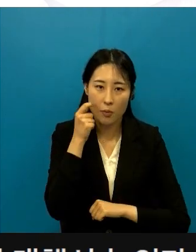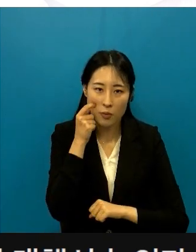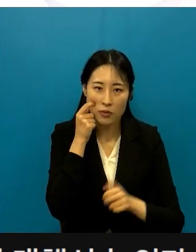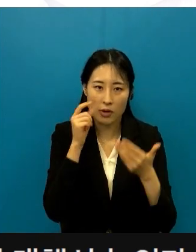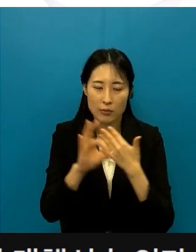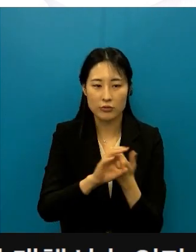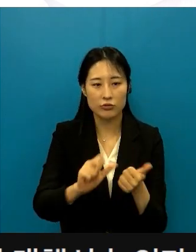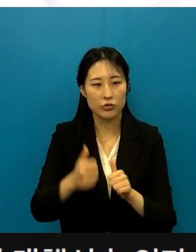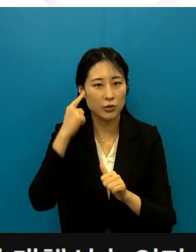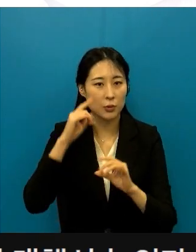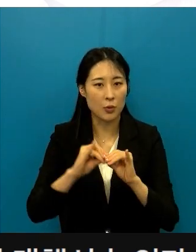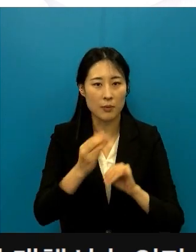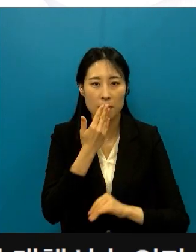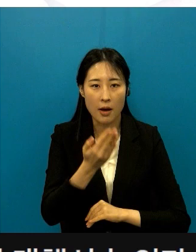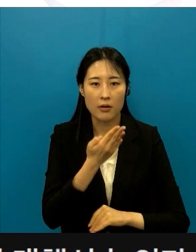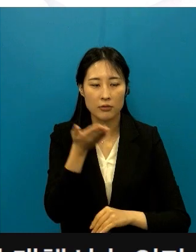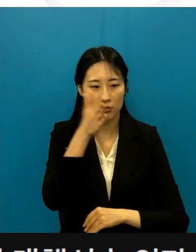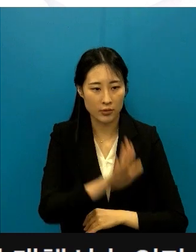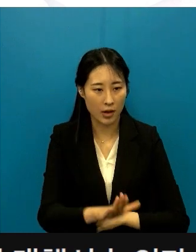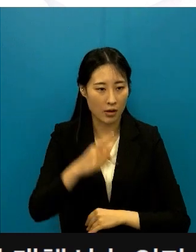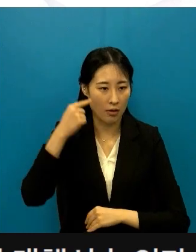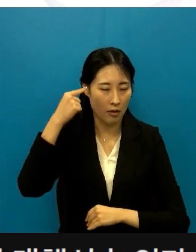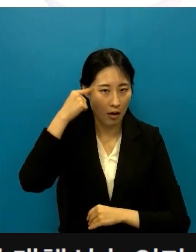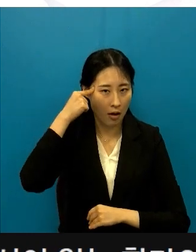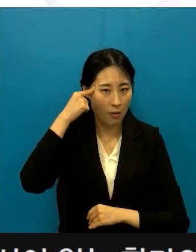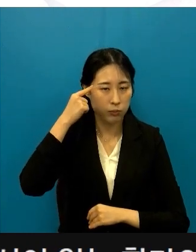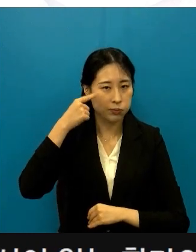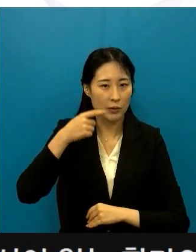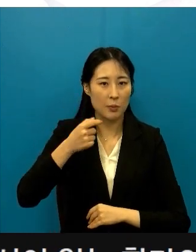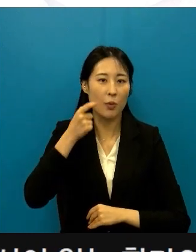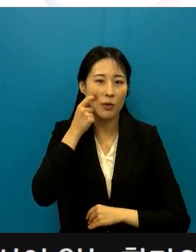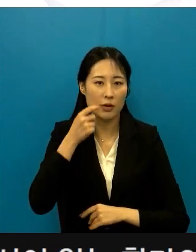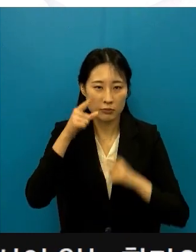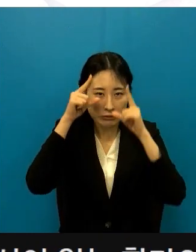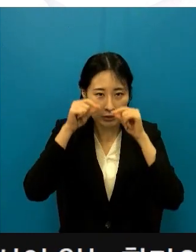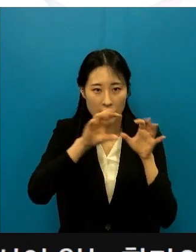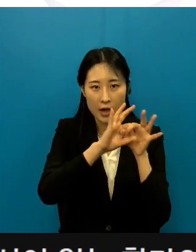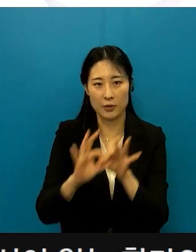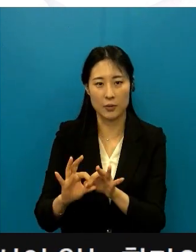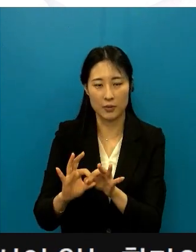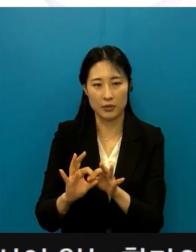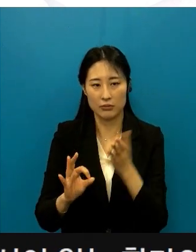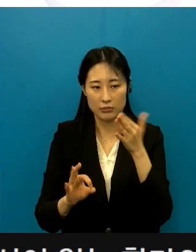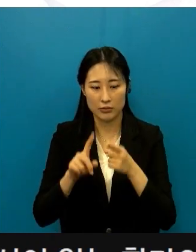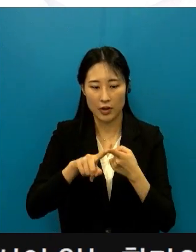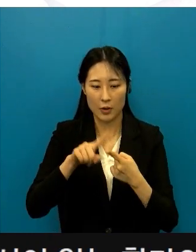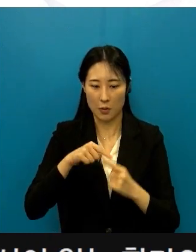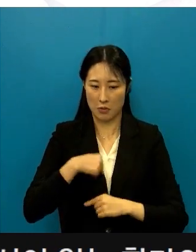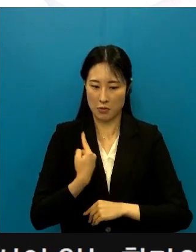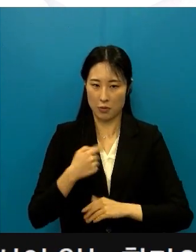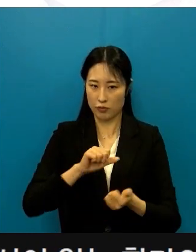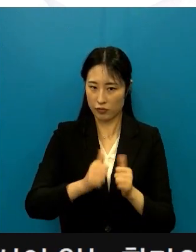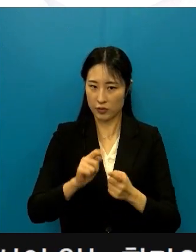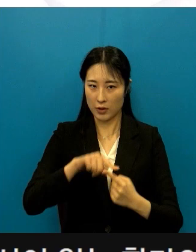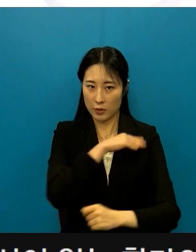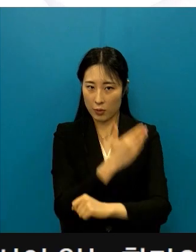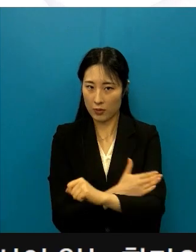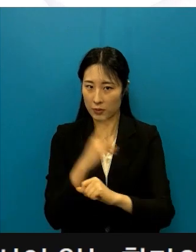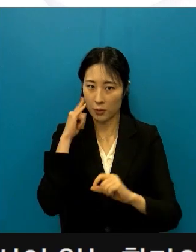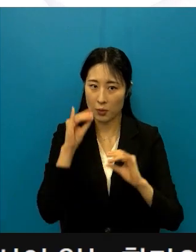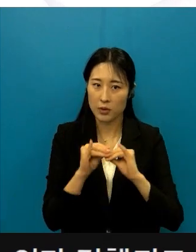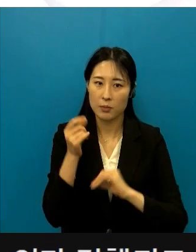a long way to come to a consensus, but I don't think there will